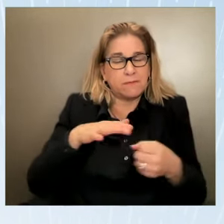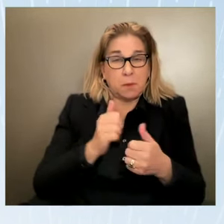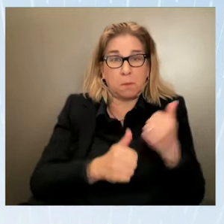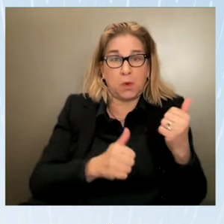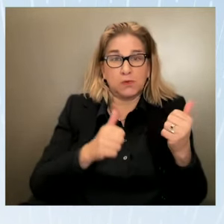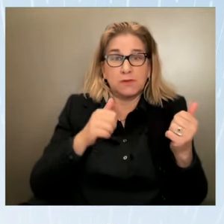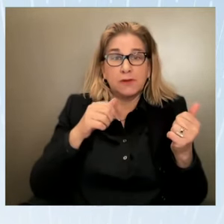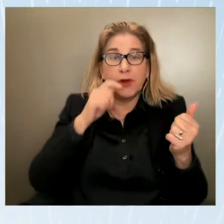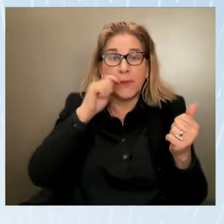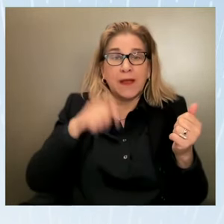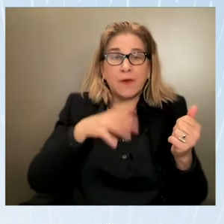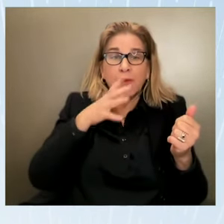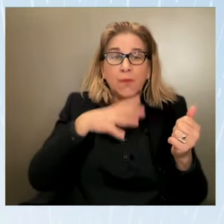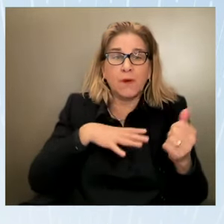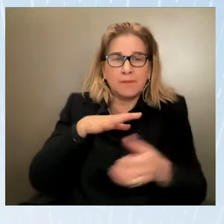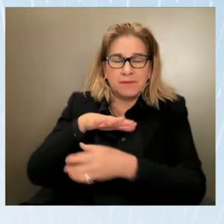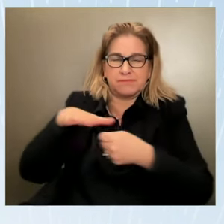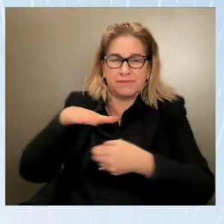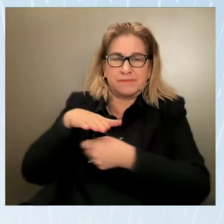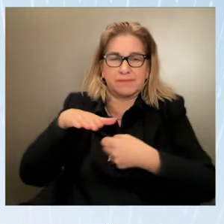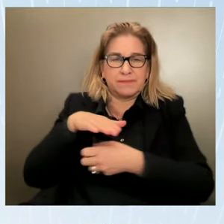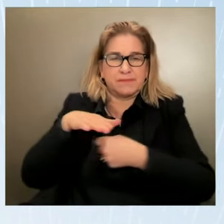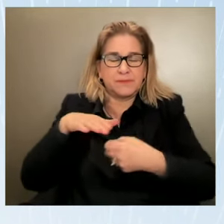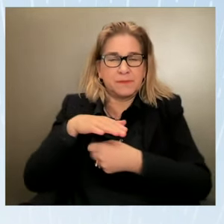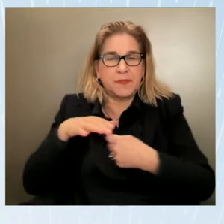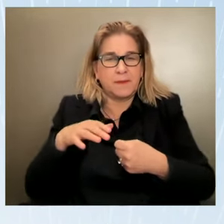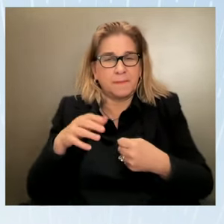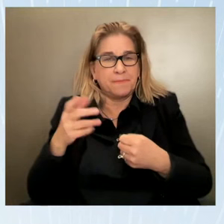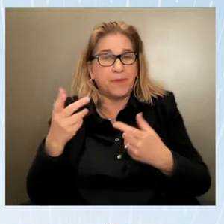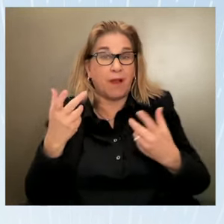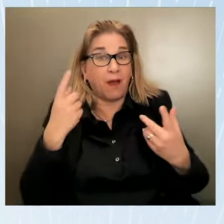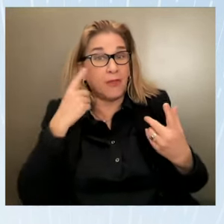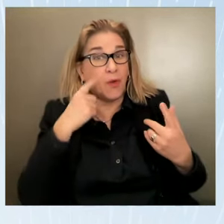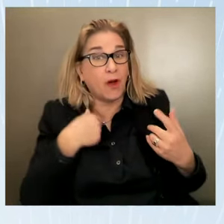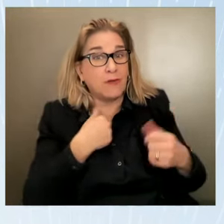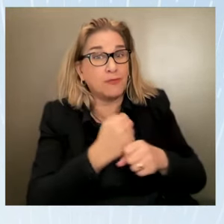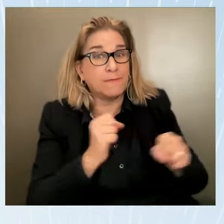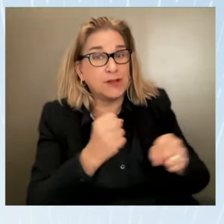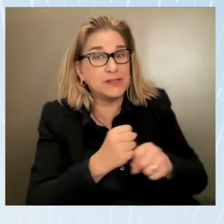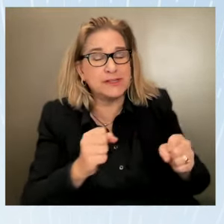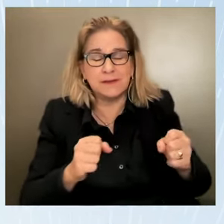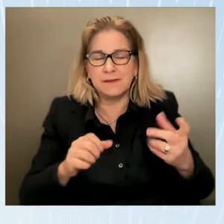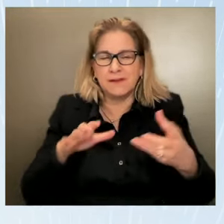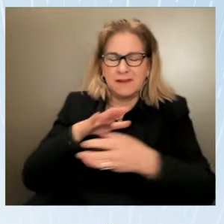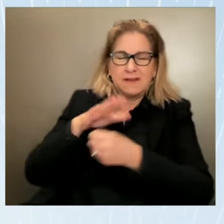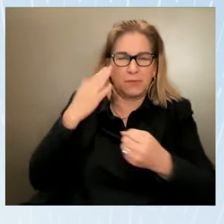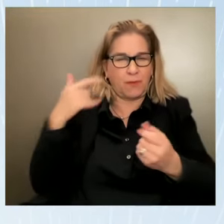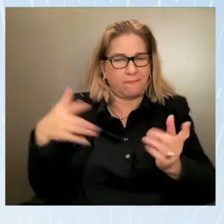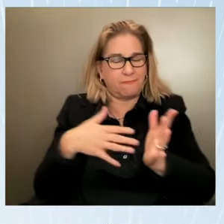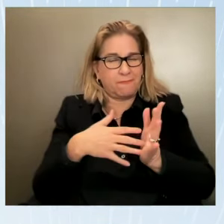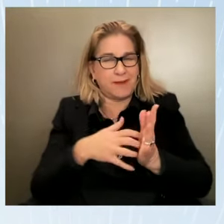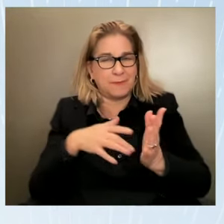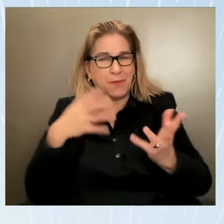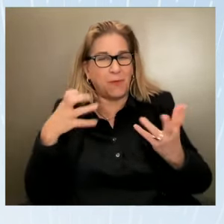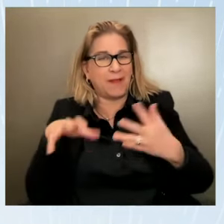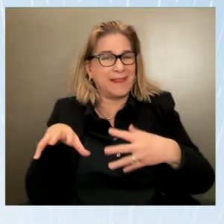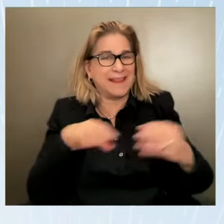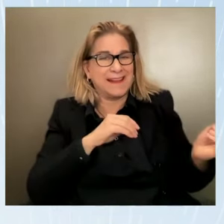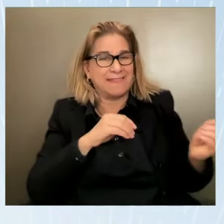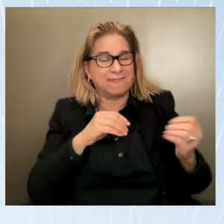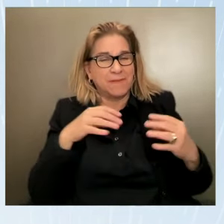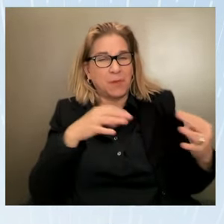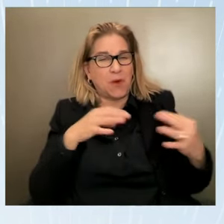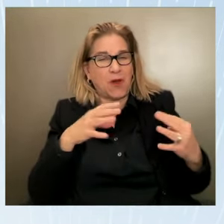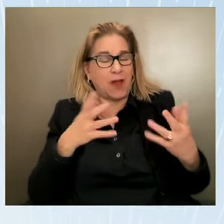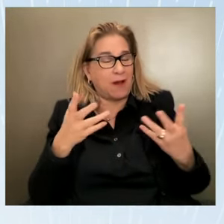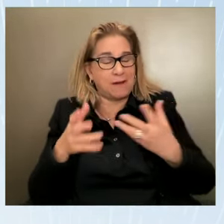refugee crisis. They prey on the vulnerable. The elevated threat the people fleeing Ukraine face, especially